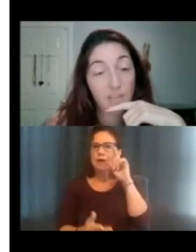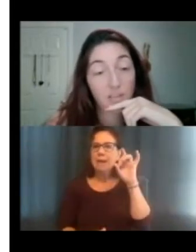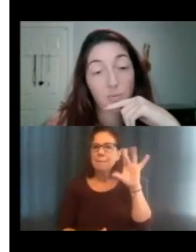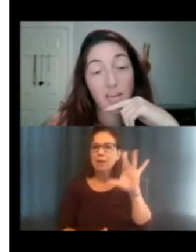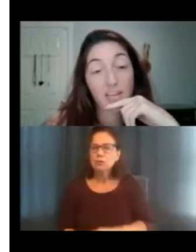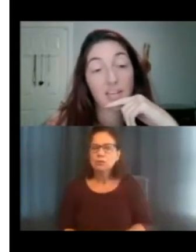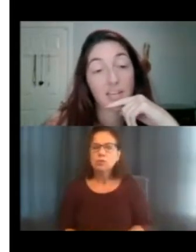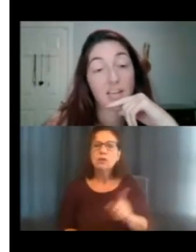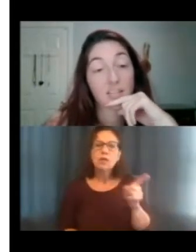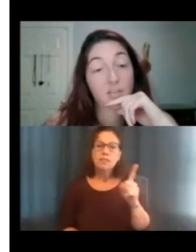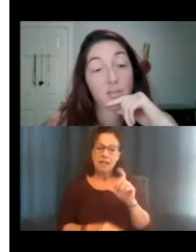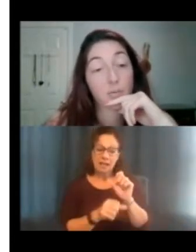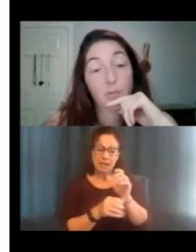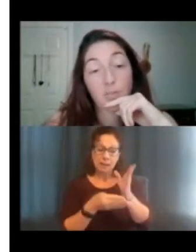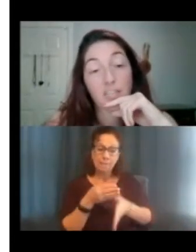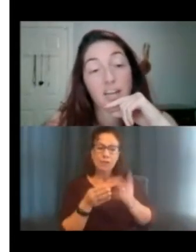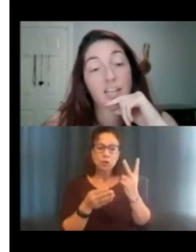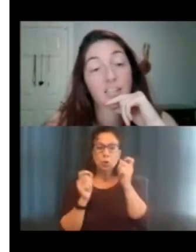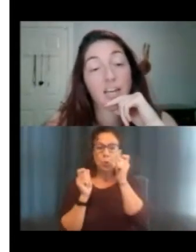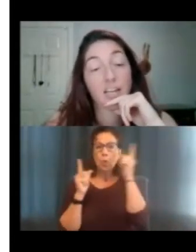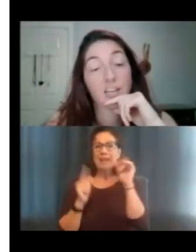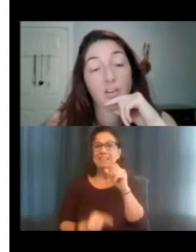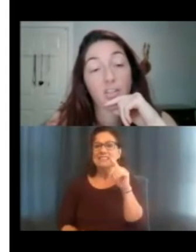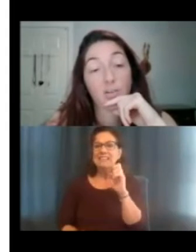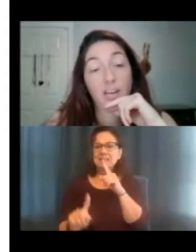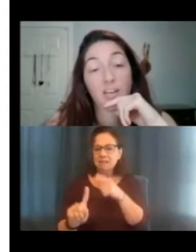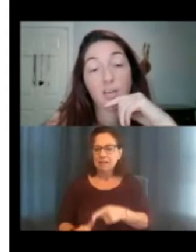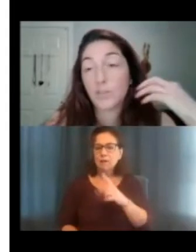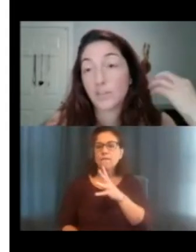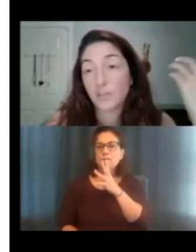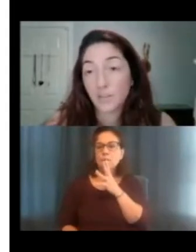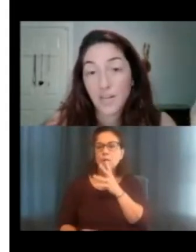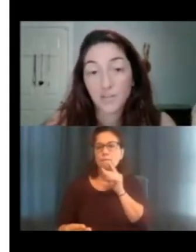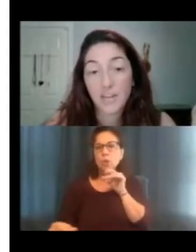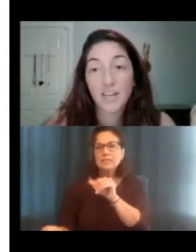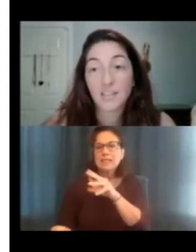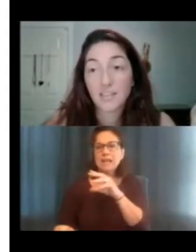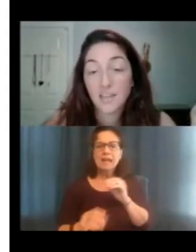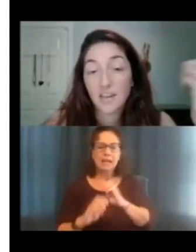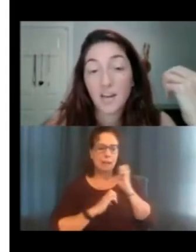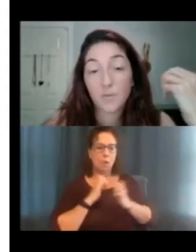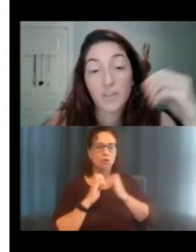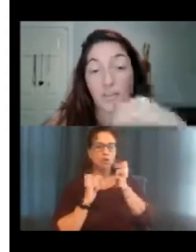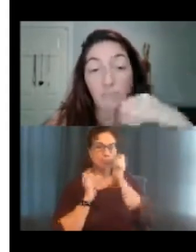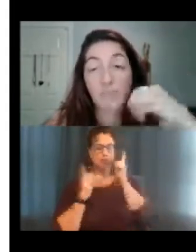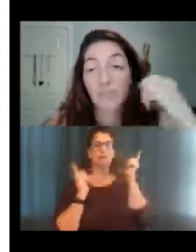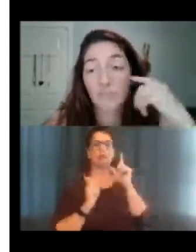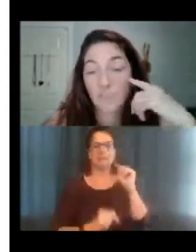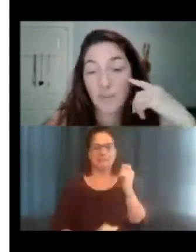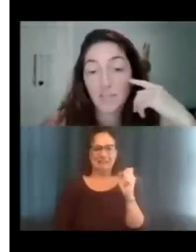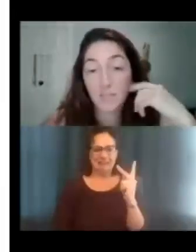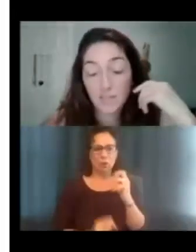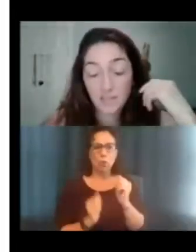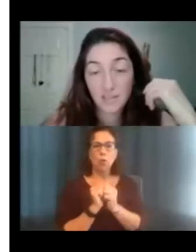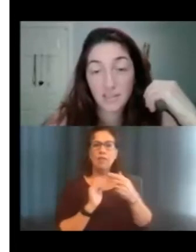And they completed 2 waking state tasks, so the verbal fluency task and also an emotional arousal task with high